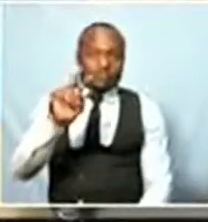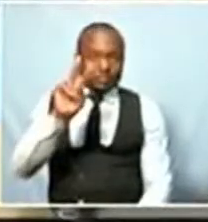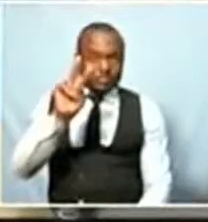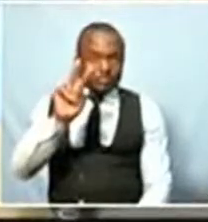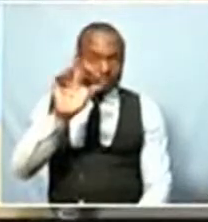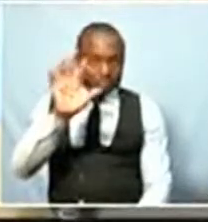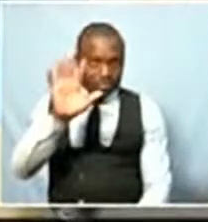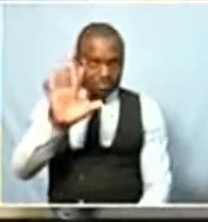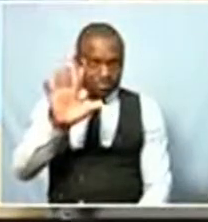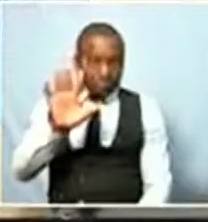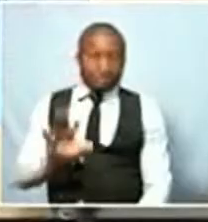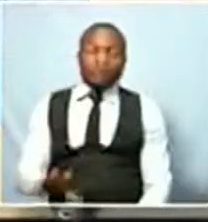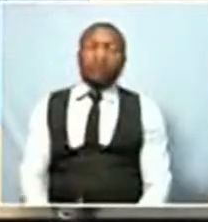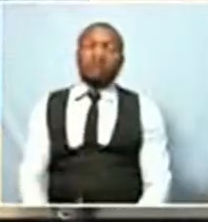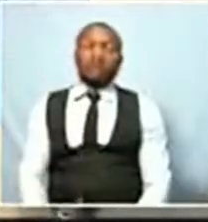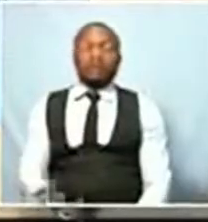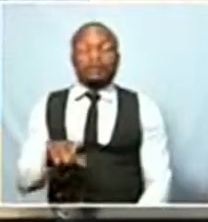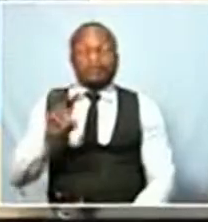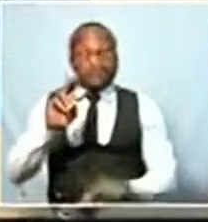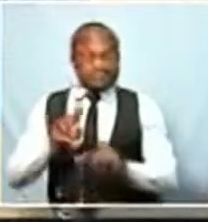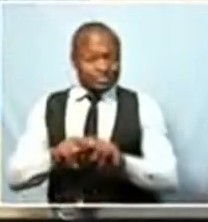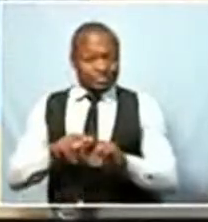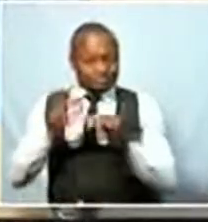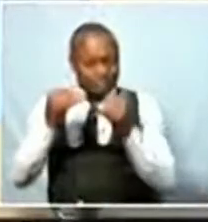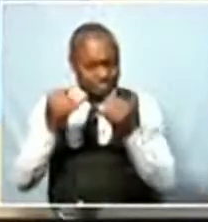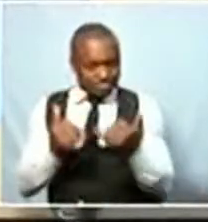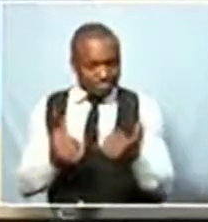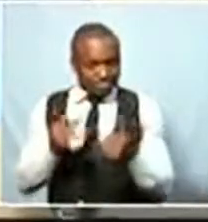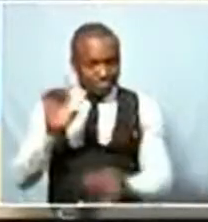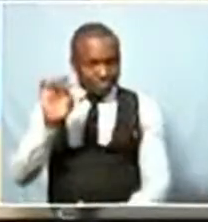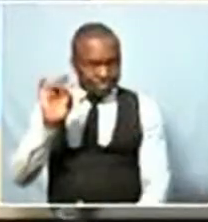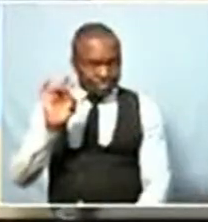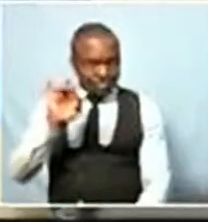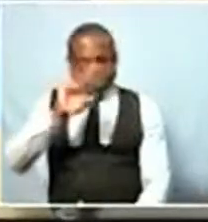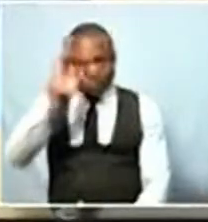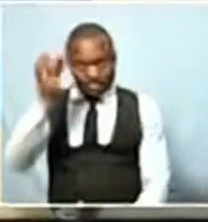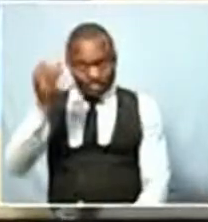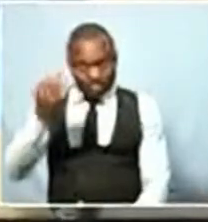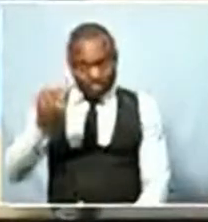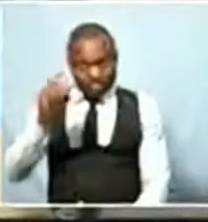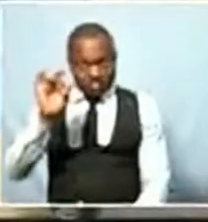2025, as we sit, you are at 18%,